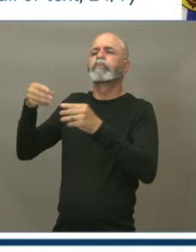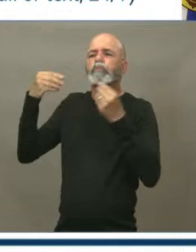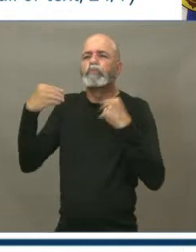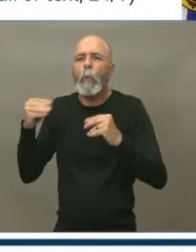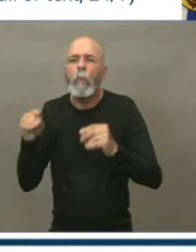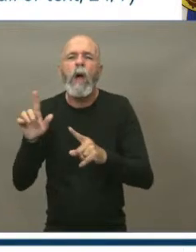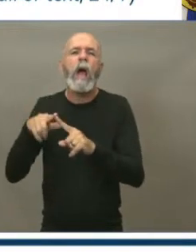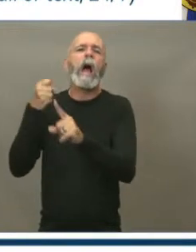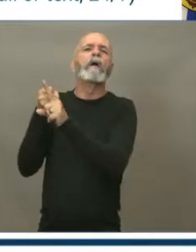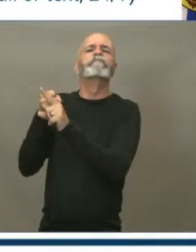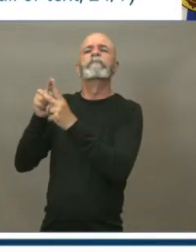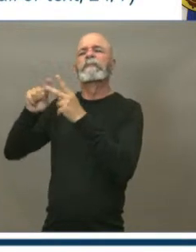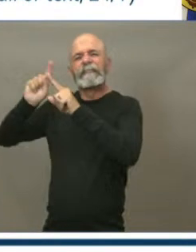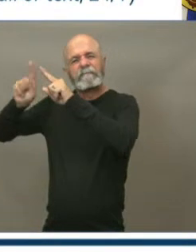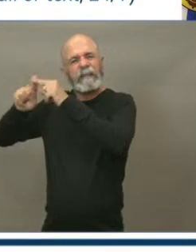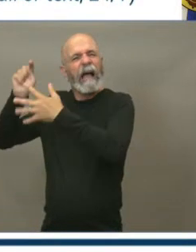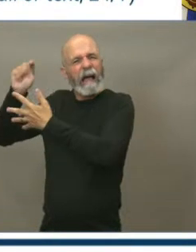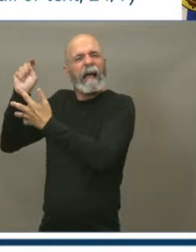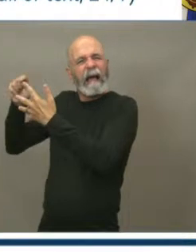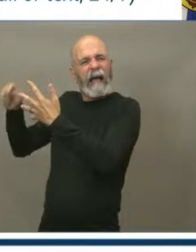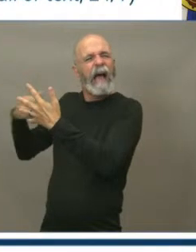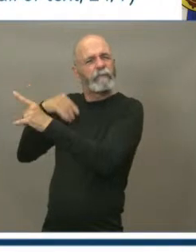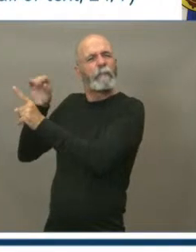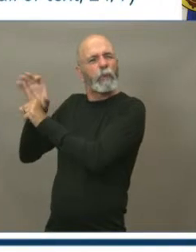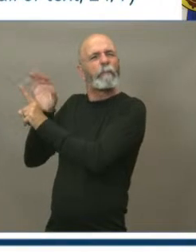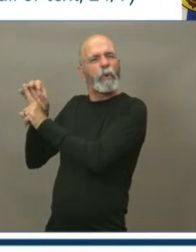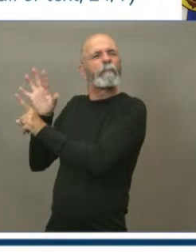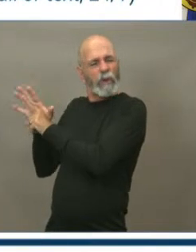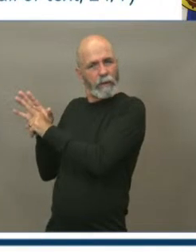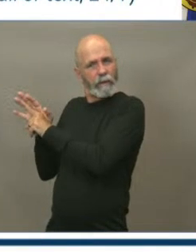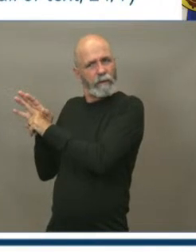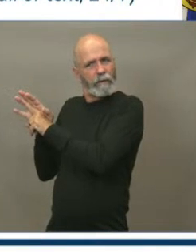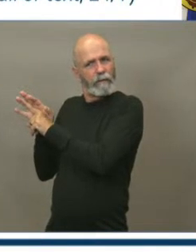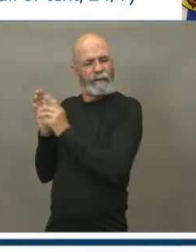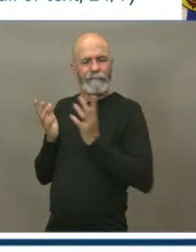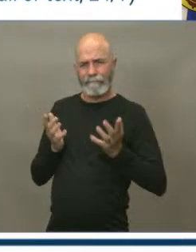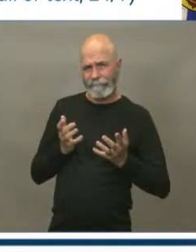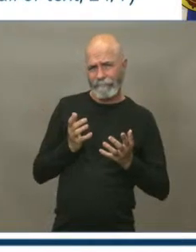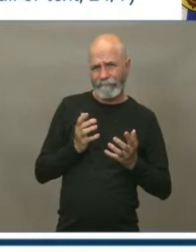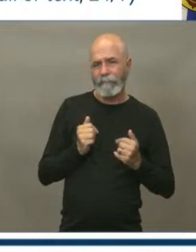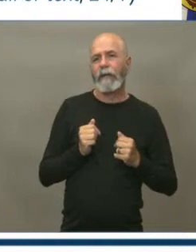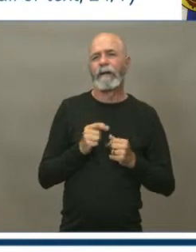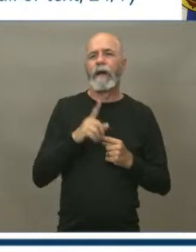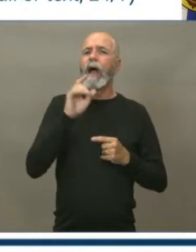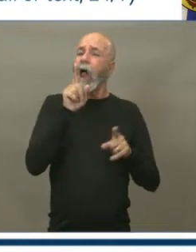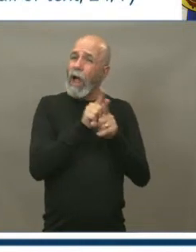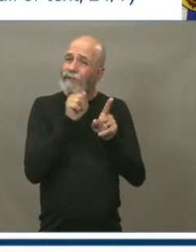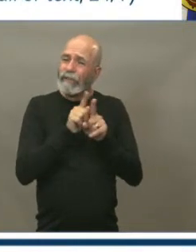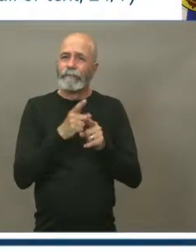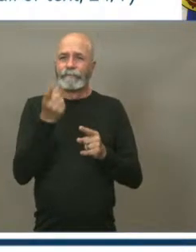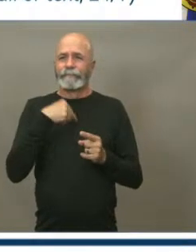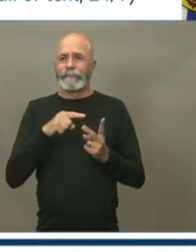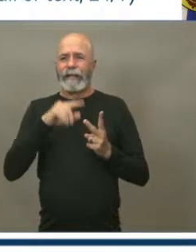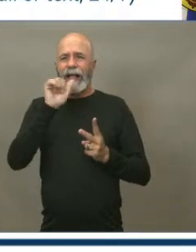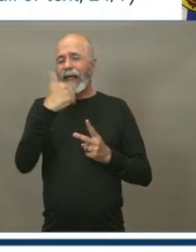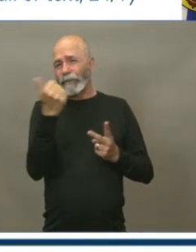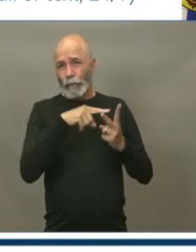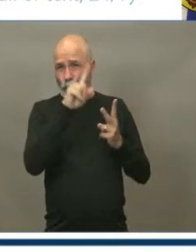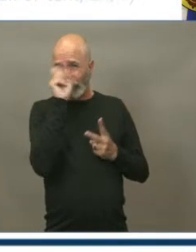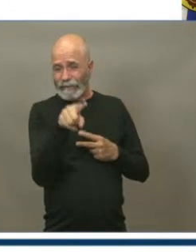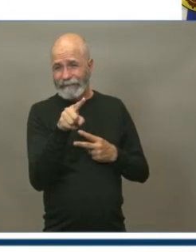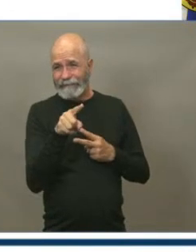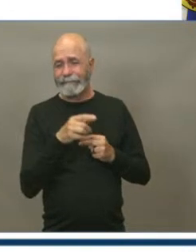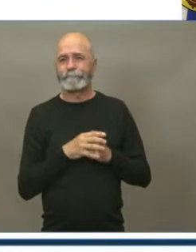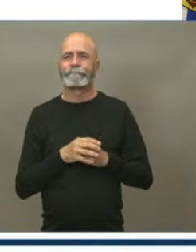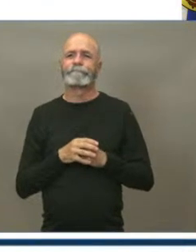sort of thing. And as a second, an addendum to that question, if you will, what